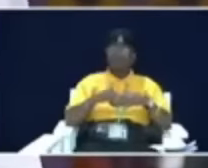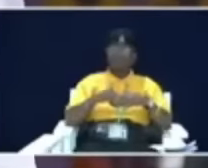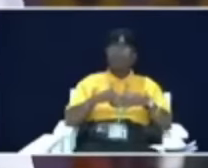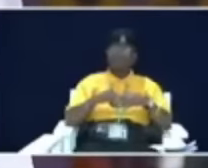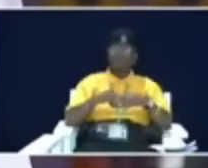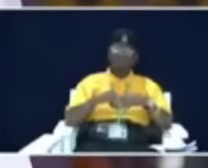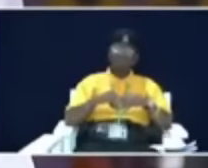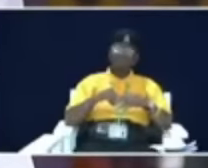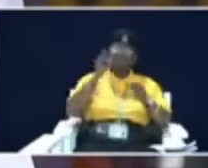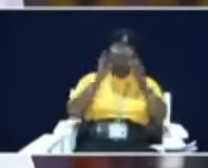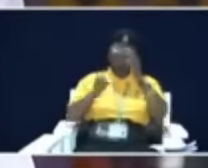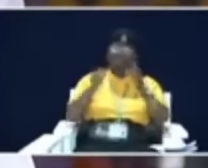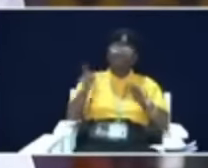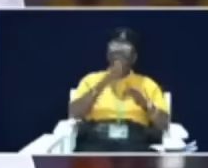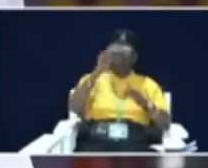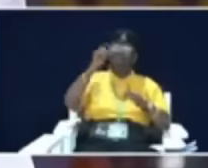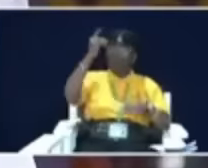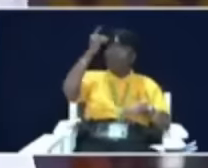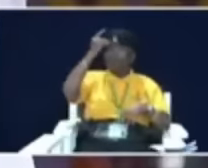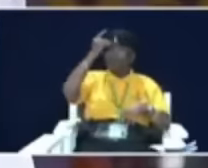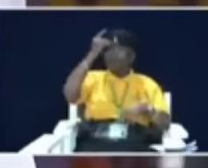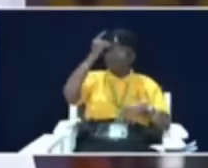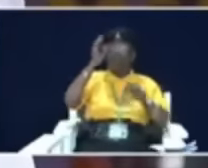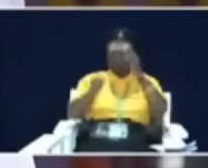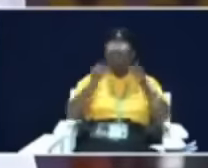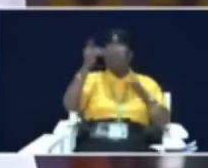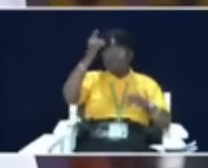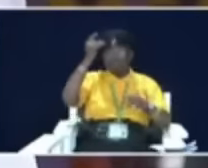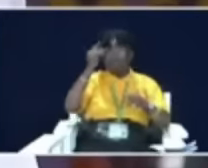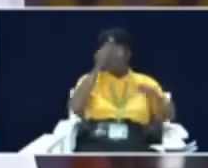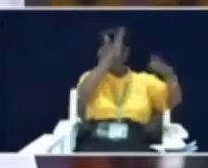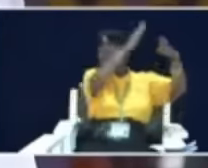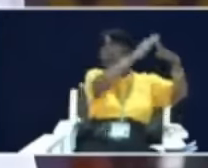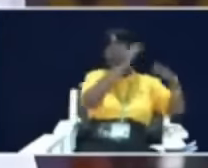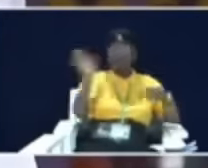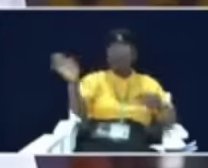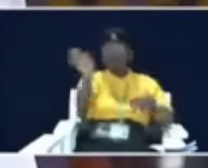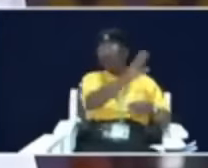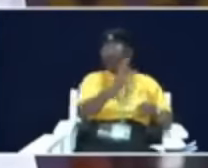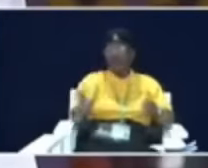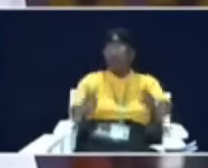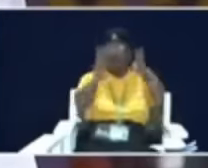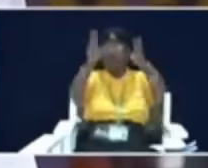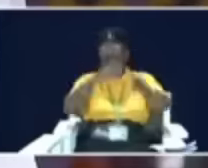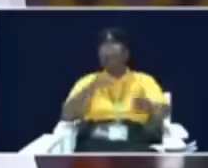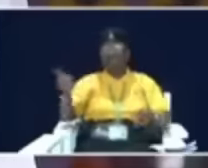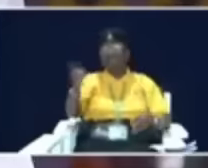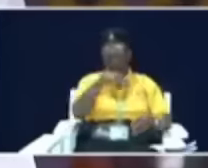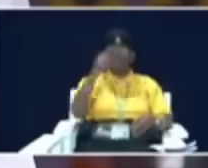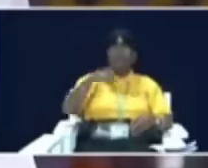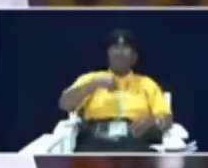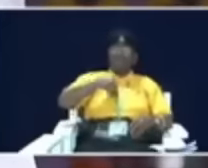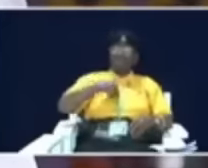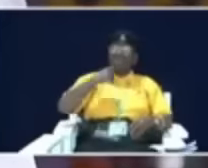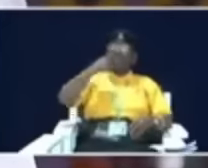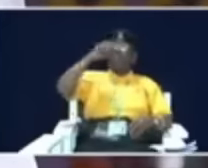If a demon is blocking your way, and you say, I command you, get out